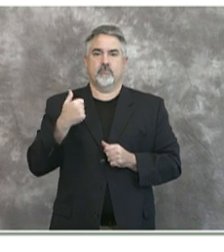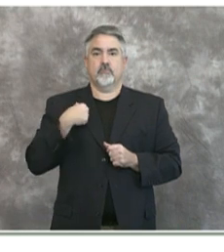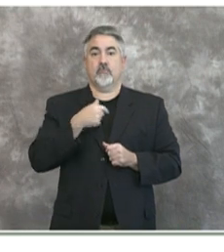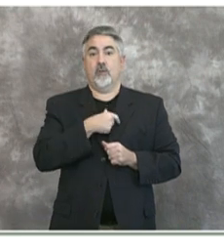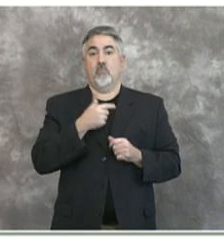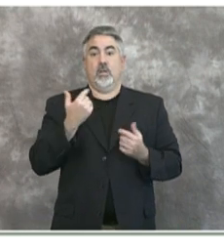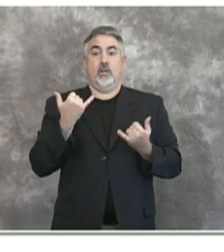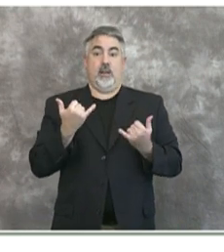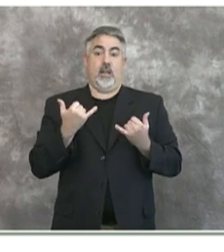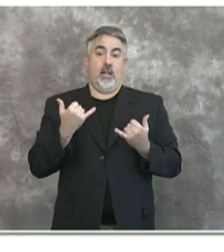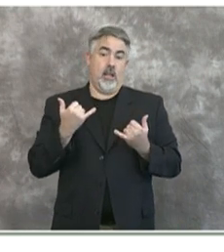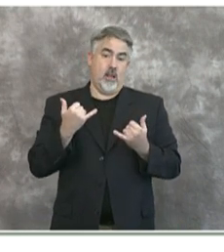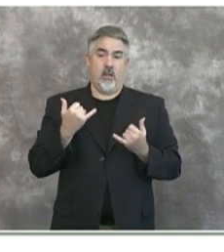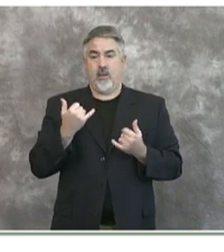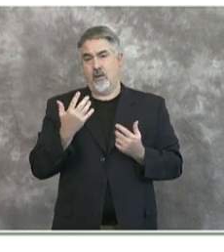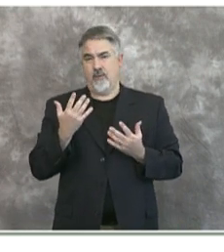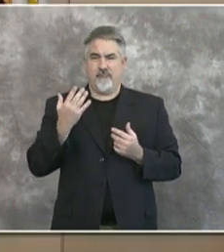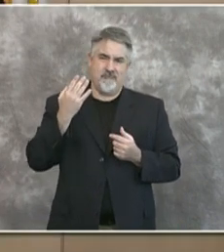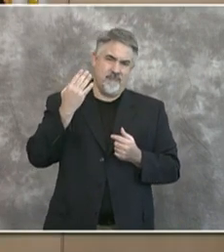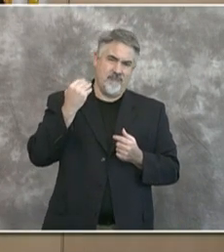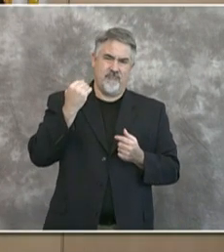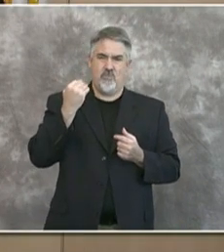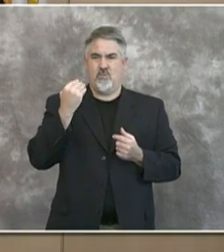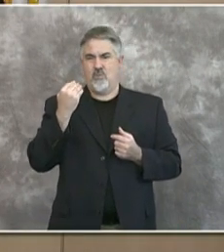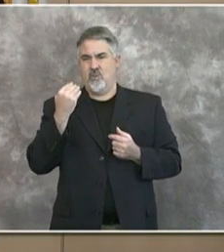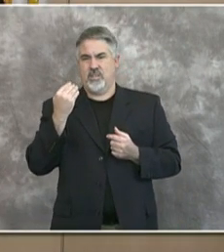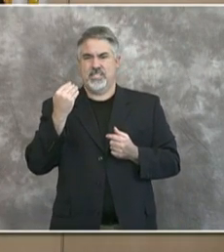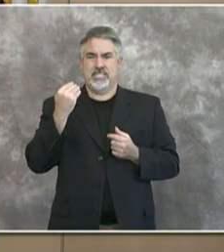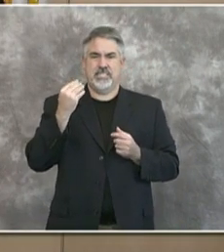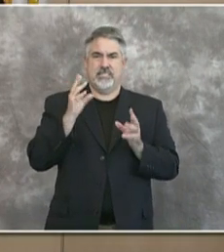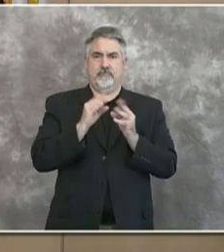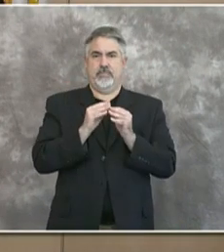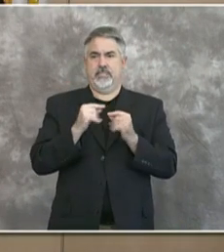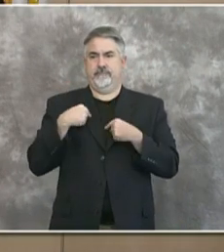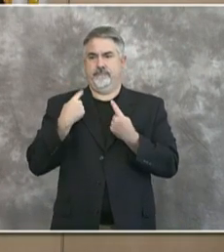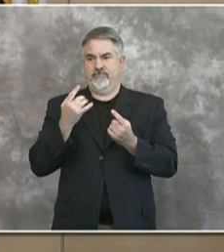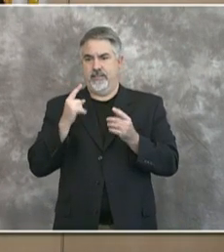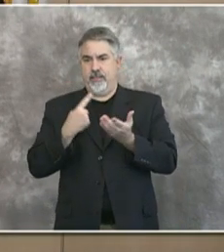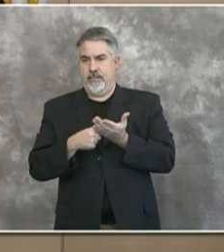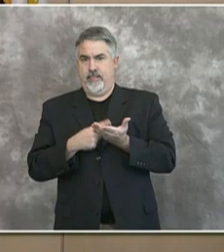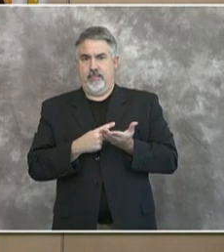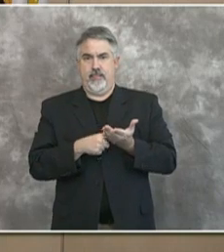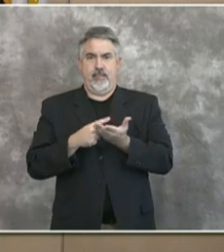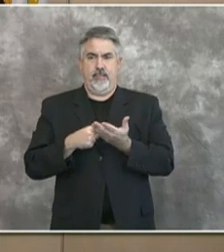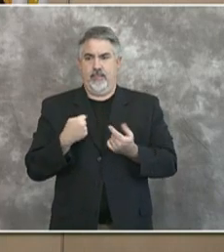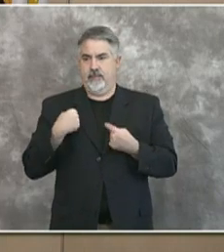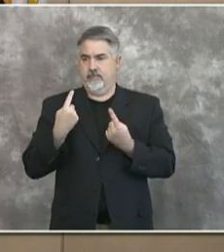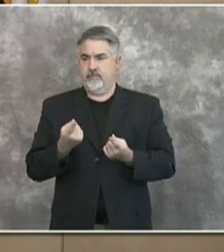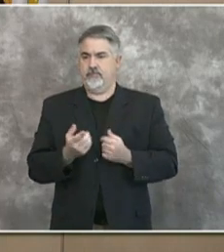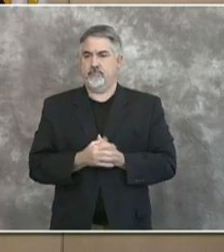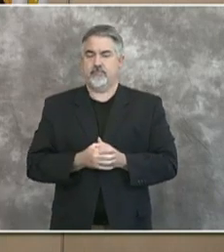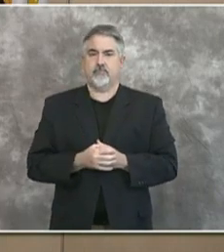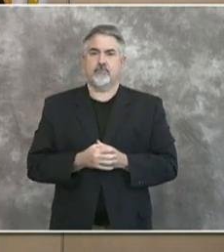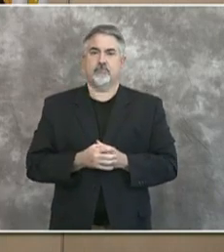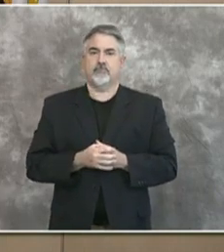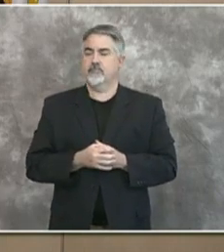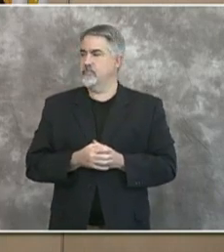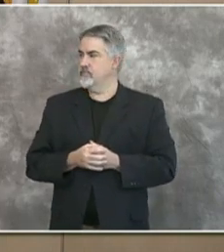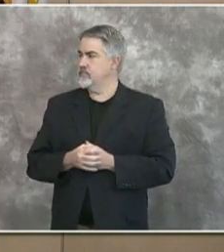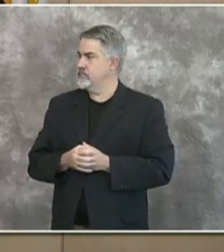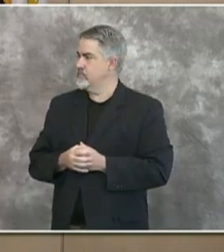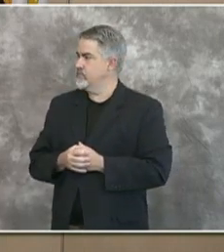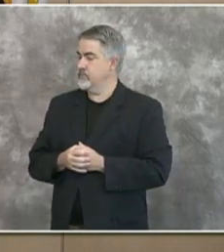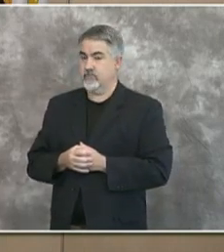that was issued earlier today. I also would like to announce that in response to the